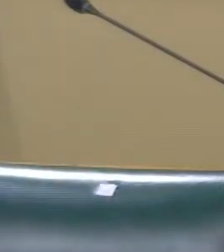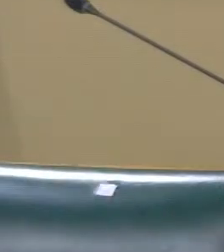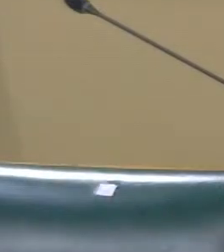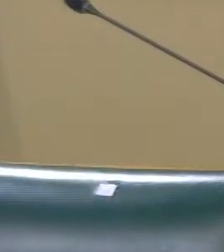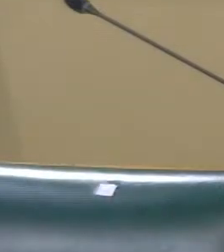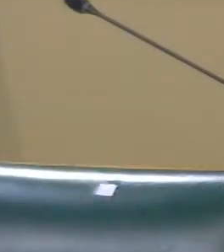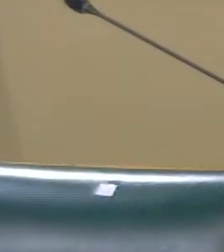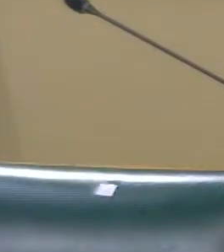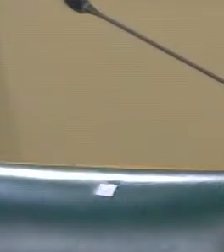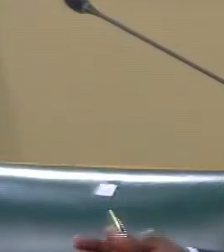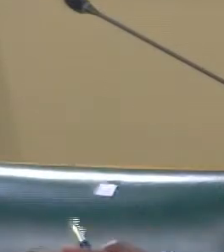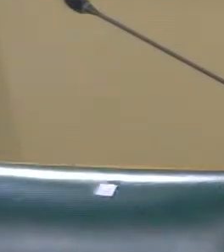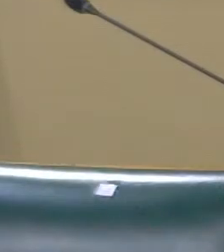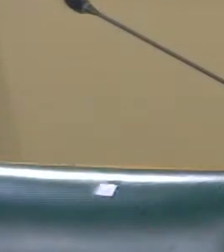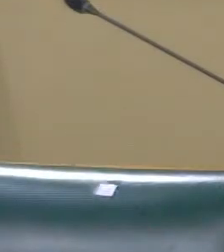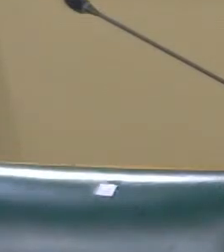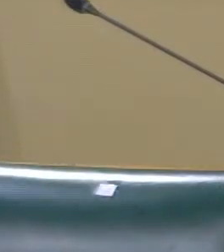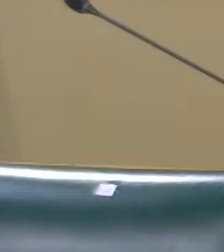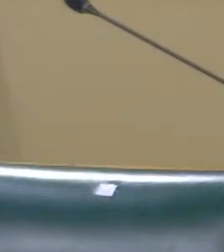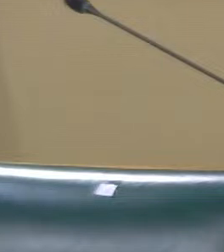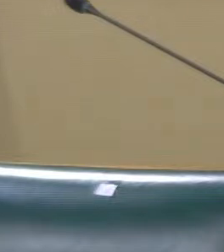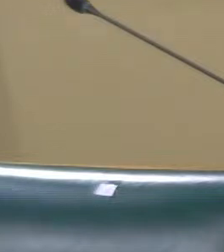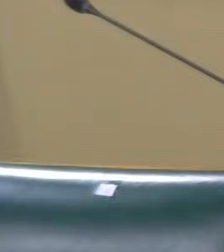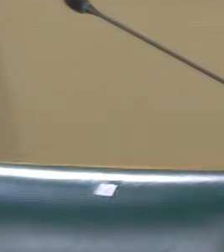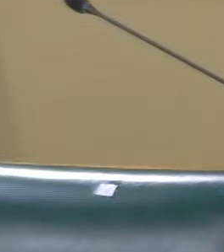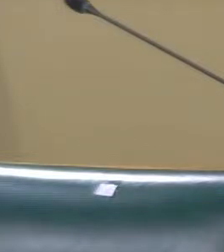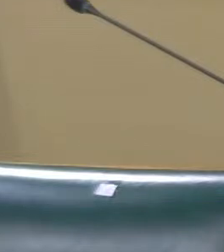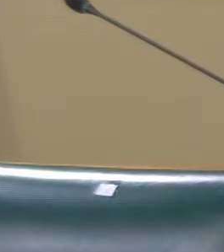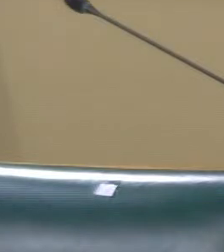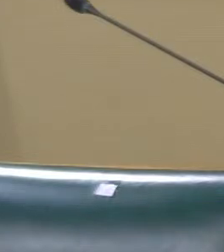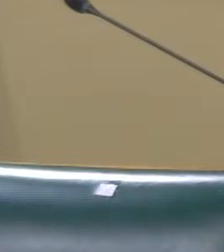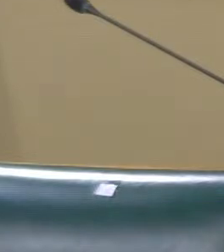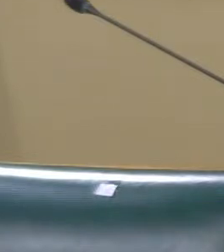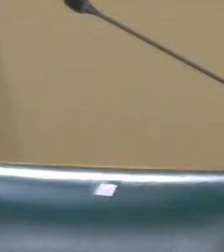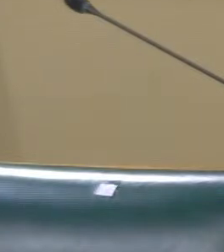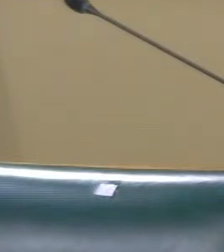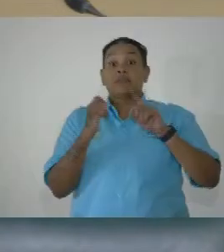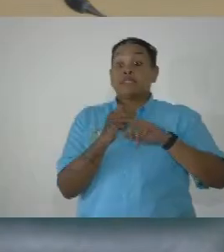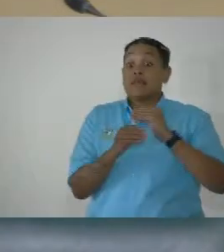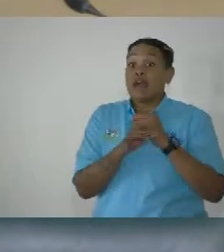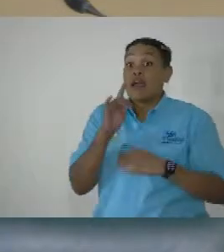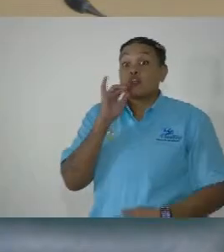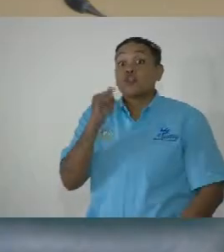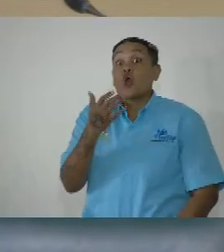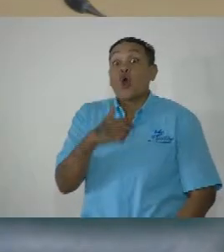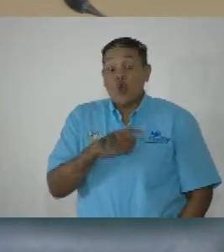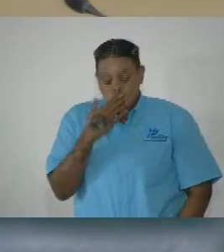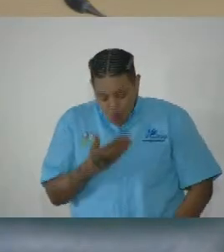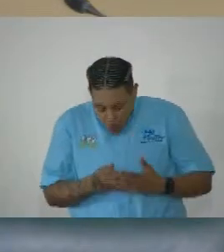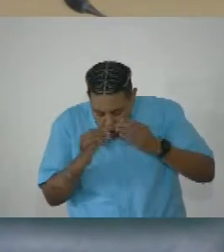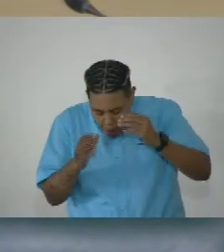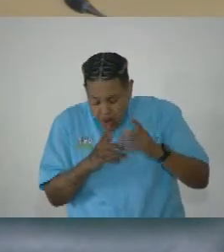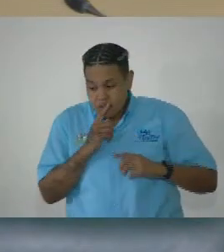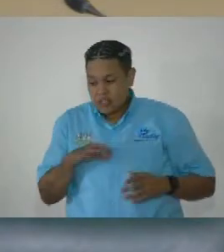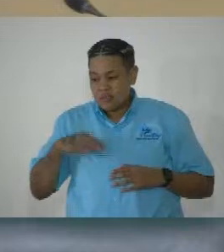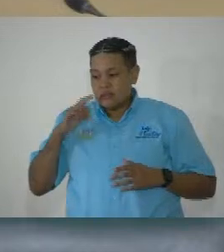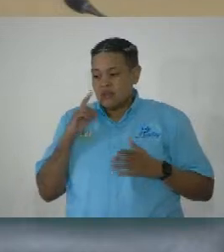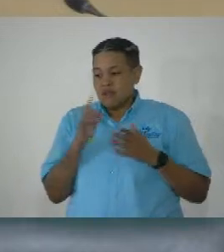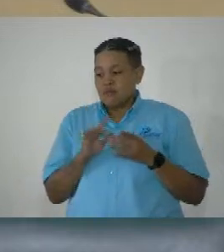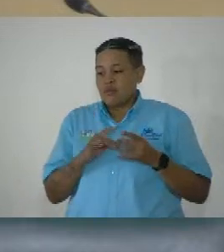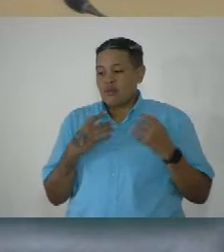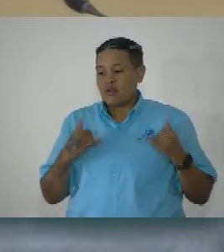the prorogation and the budget debates. So, Madam Speaker, just for good order and in the spirit of the moment,